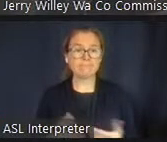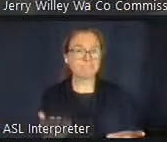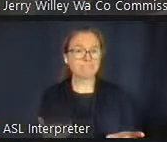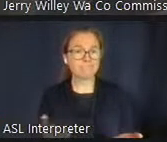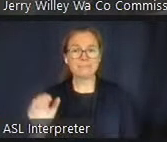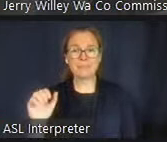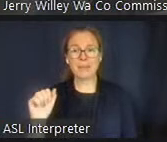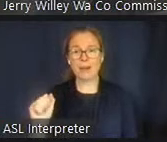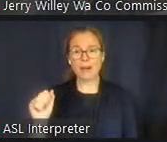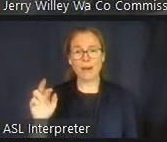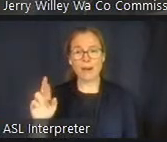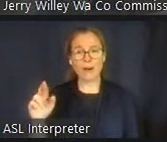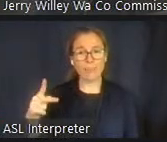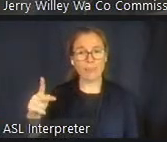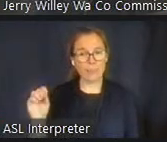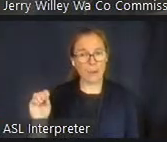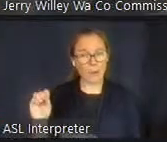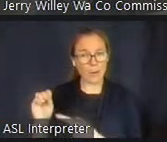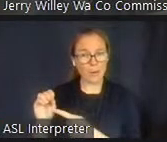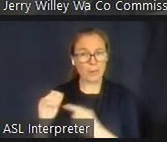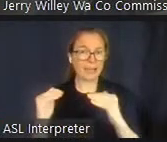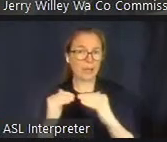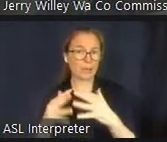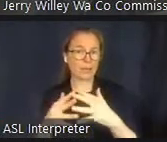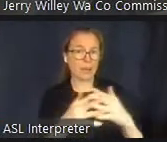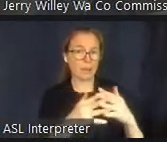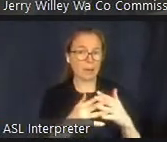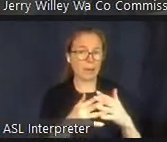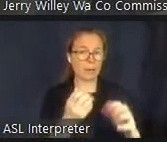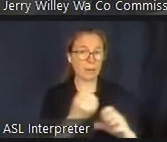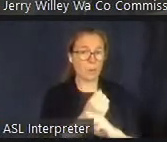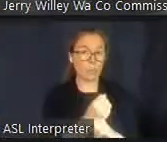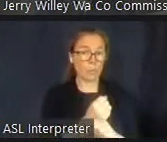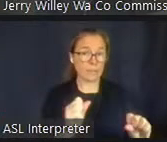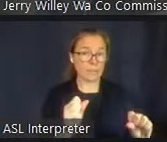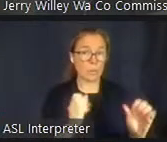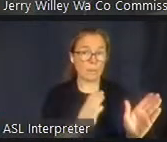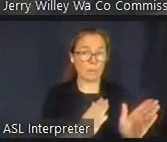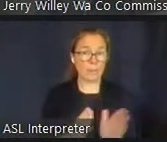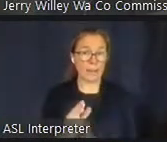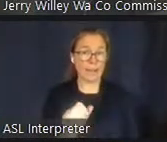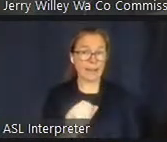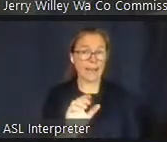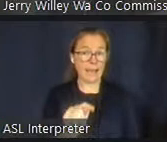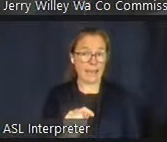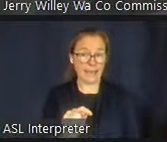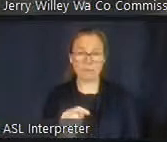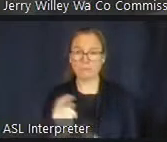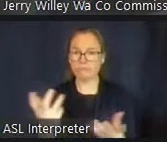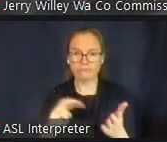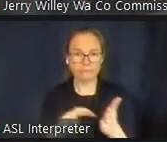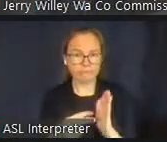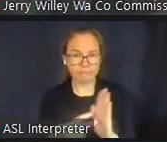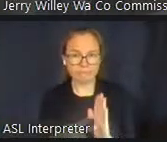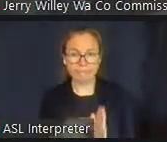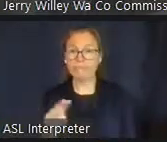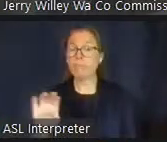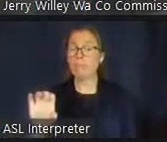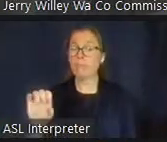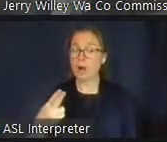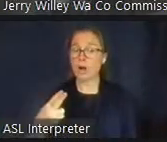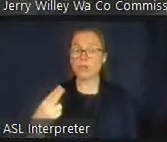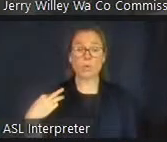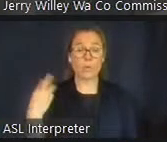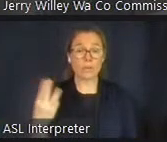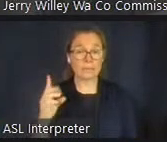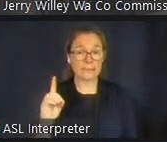ARPA? What is the American Rescue Plan Act? Earlier this year in March, our U.S. Congress in Washington,